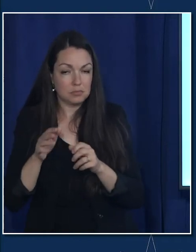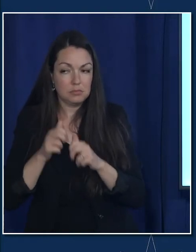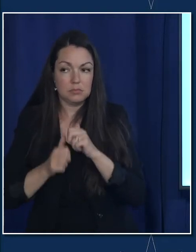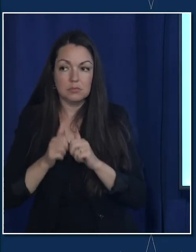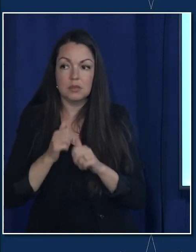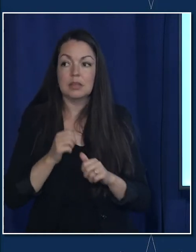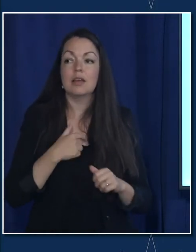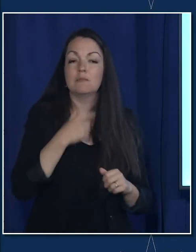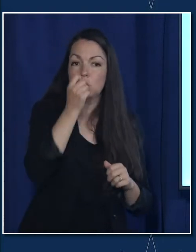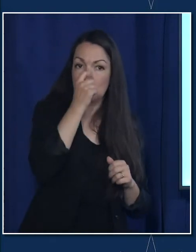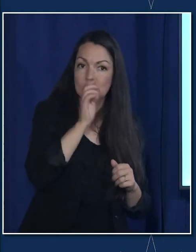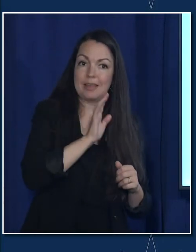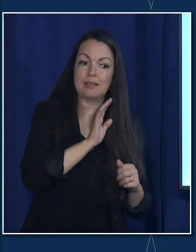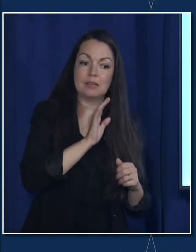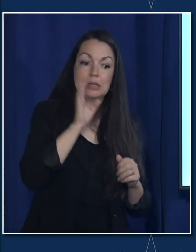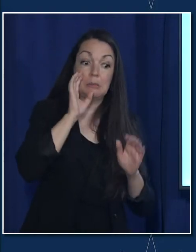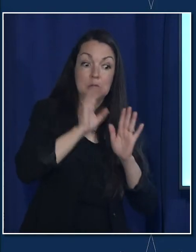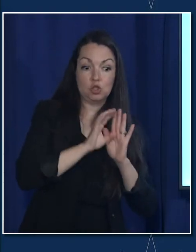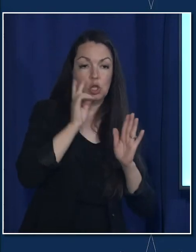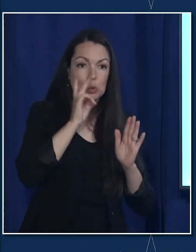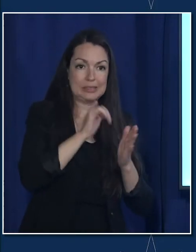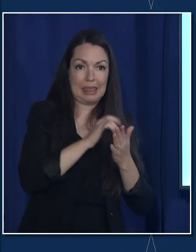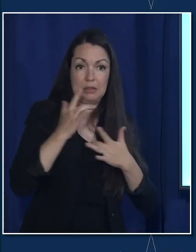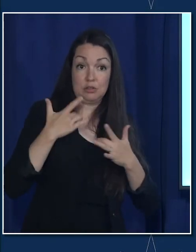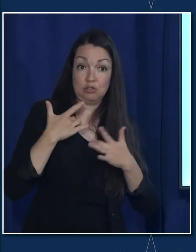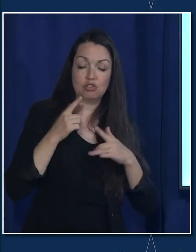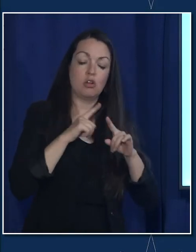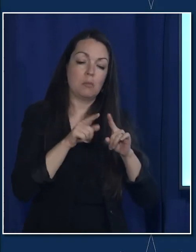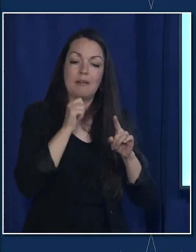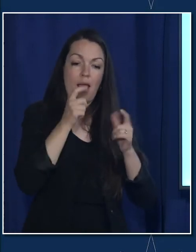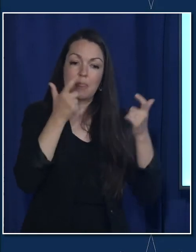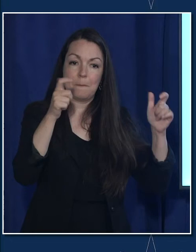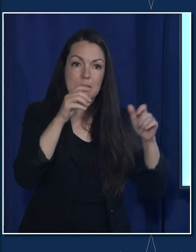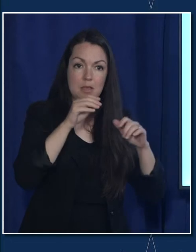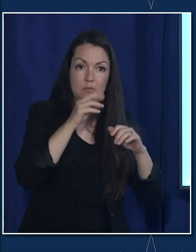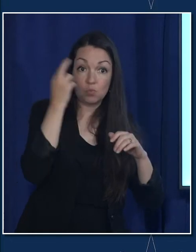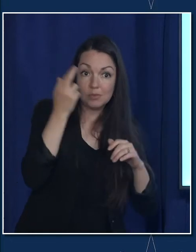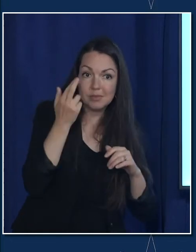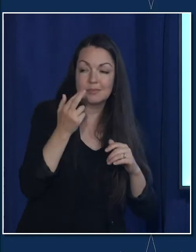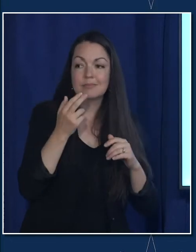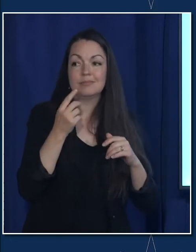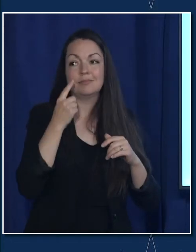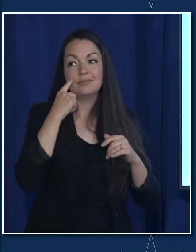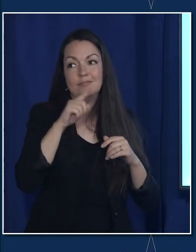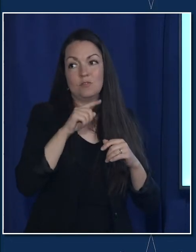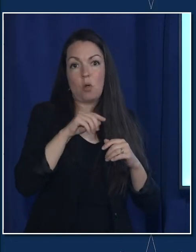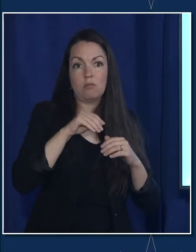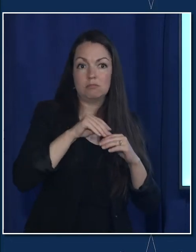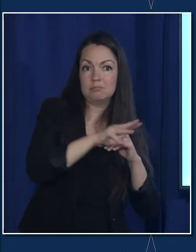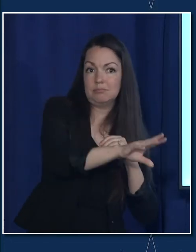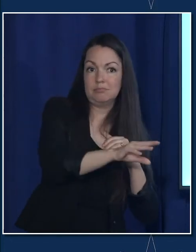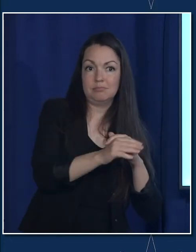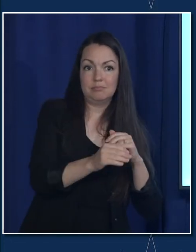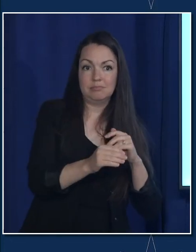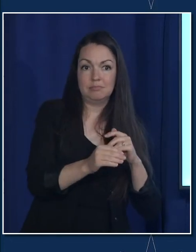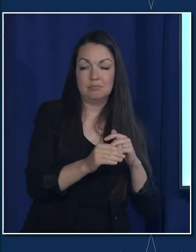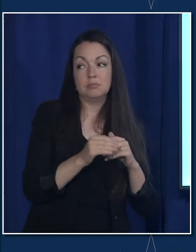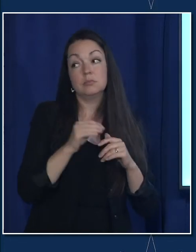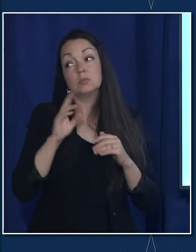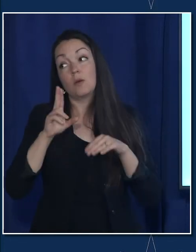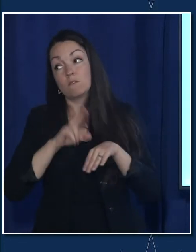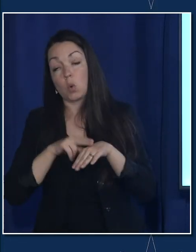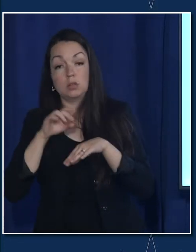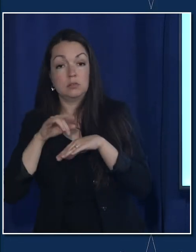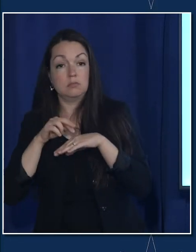the major cause at all for transmission. So we'll keep watching it, obviously, and again, I would refer any CPS specific questions